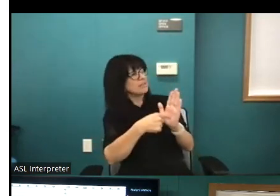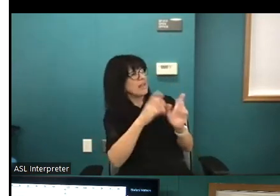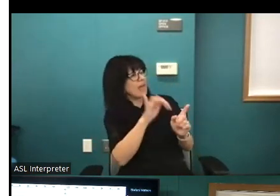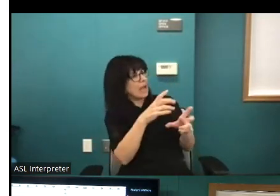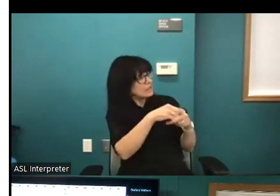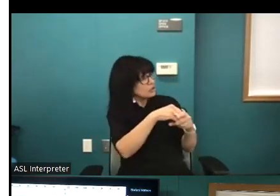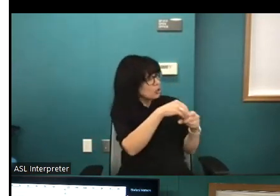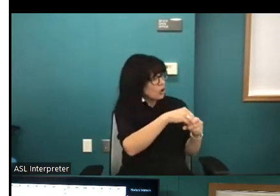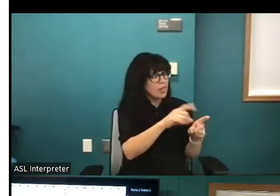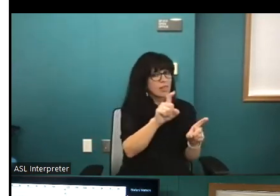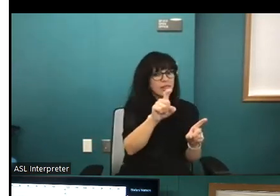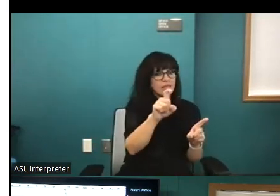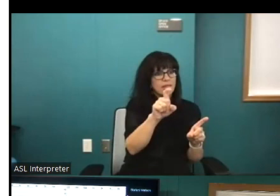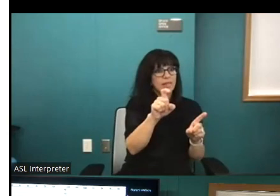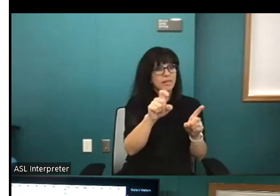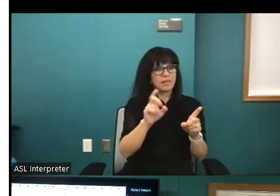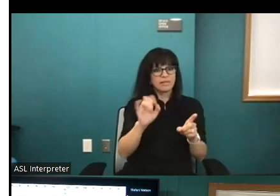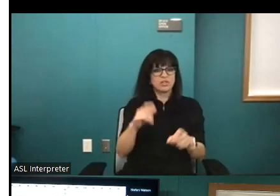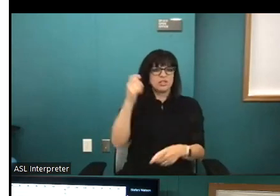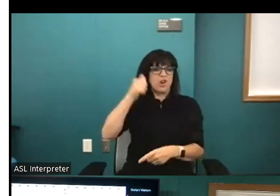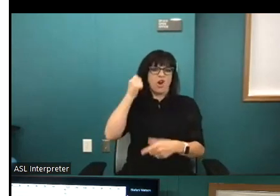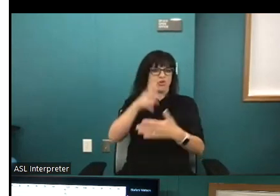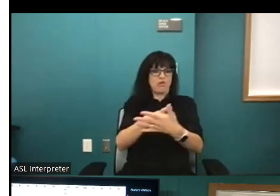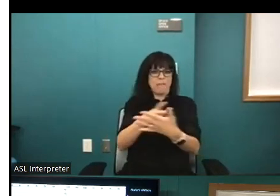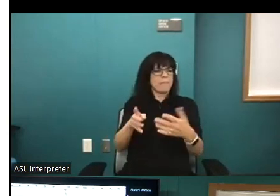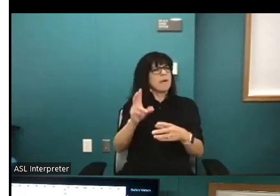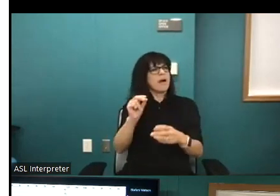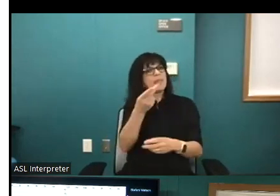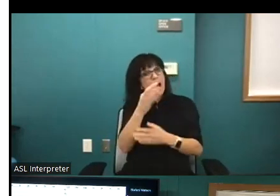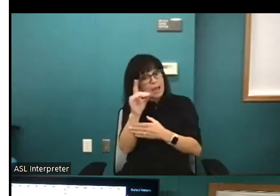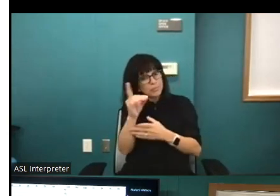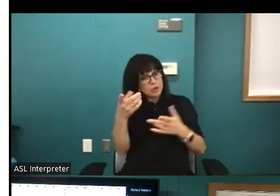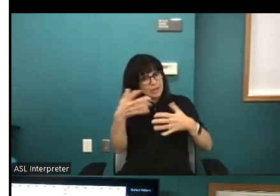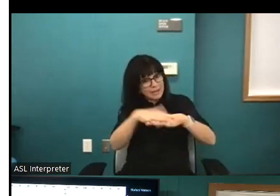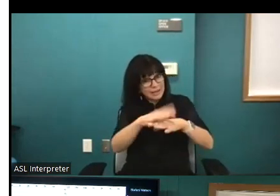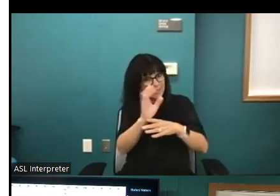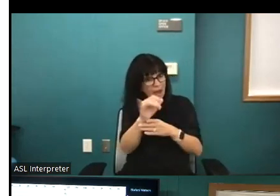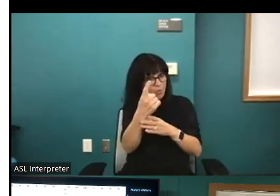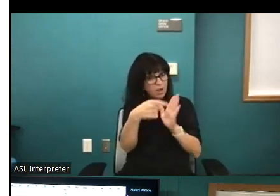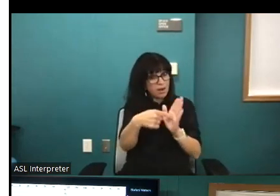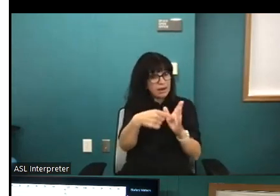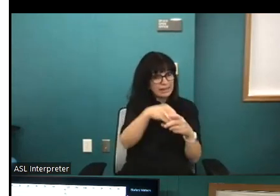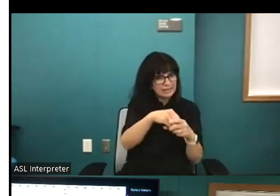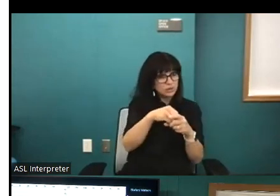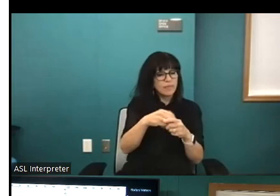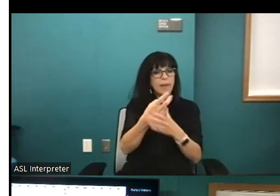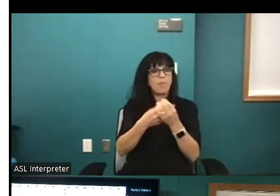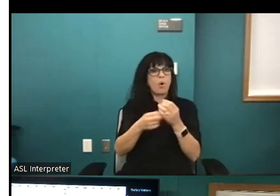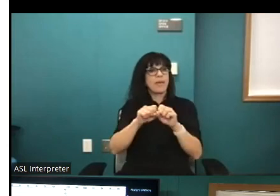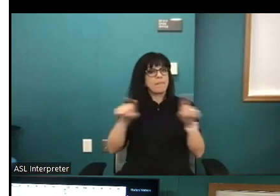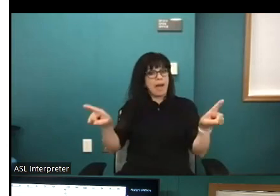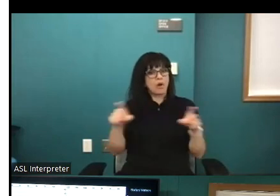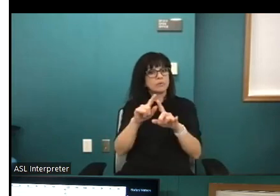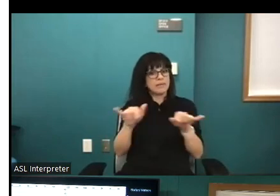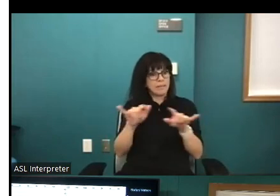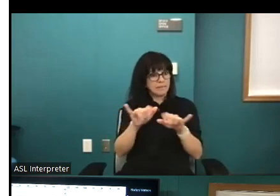The internal? This is just an audiogram. No, but the hybrid, is that representing the Both, I internal? guess. They both came out at the same time, and so I